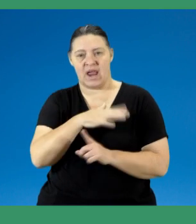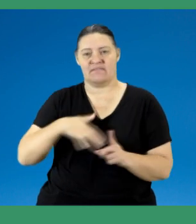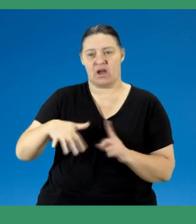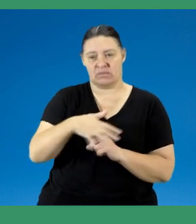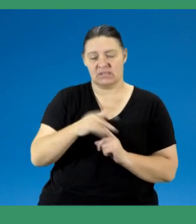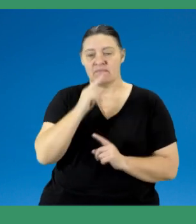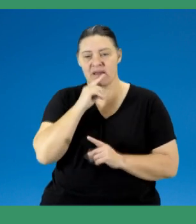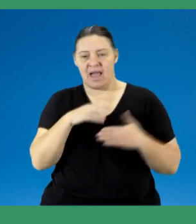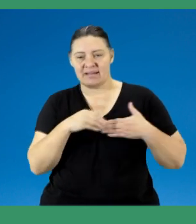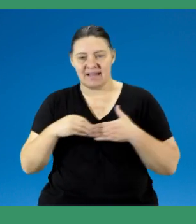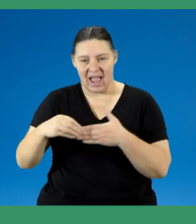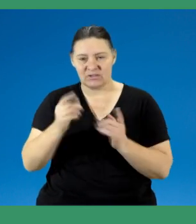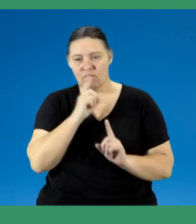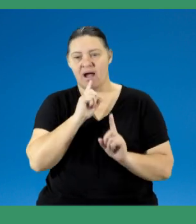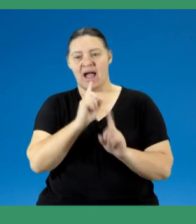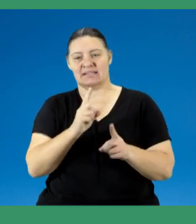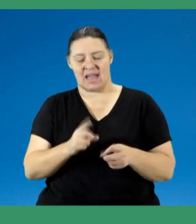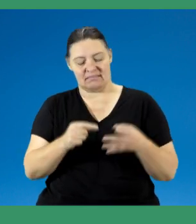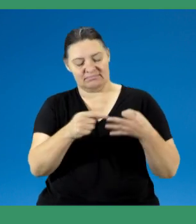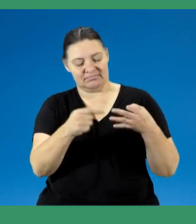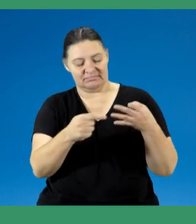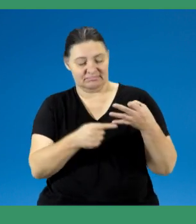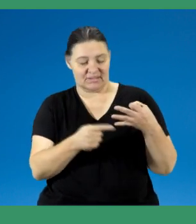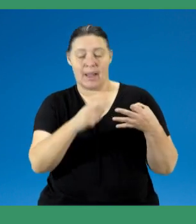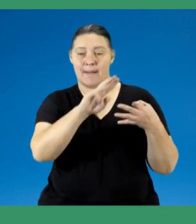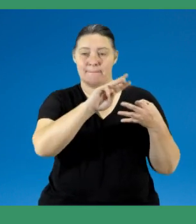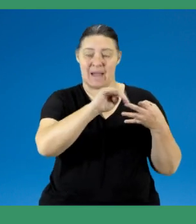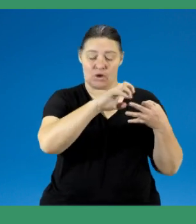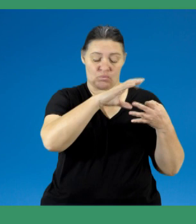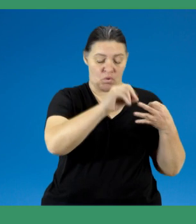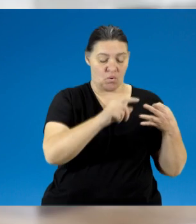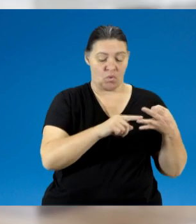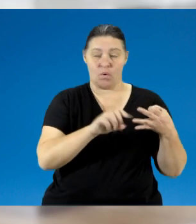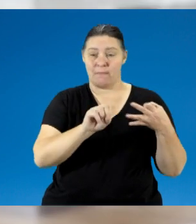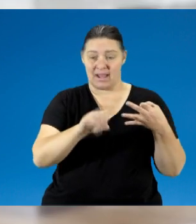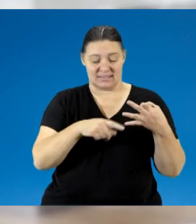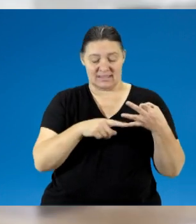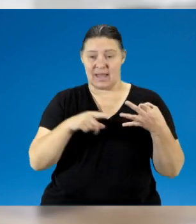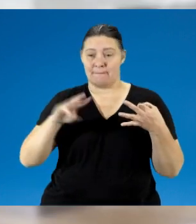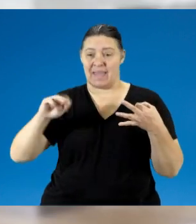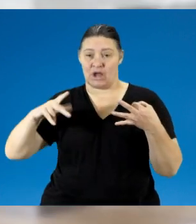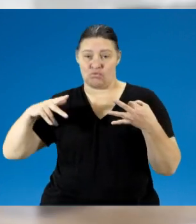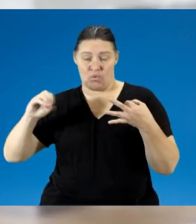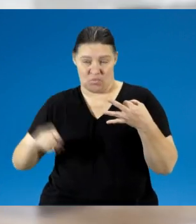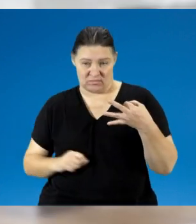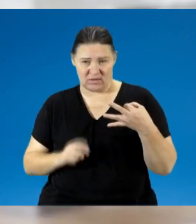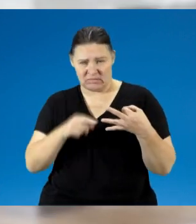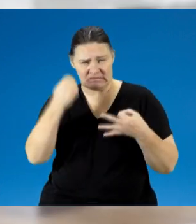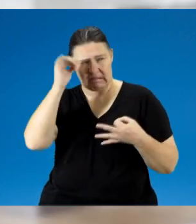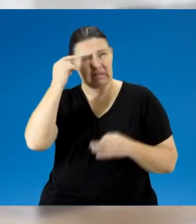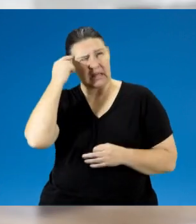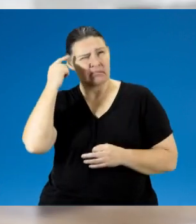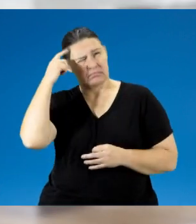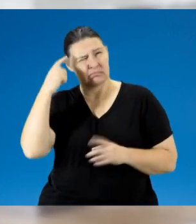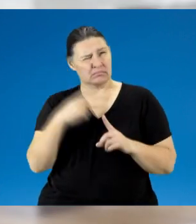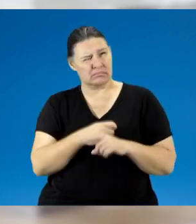the table below as a guide to answer the question. Now, I'm sure you're wondering, you're still thinking of those